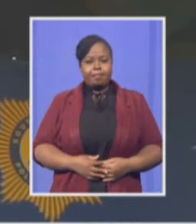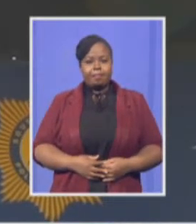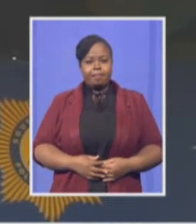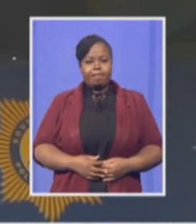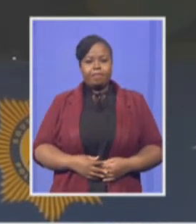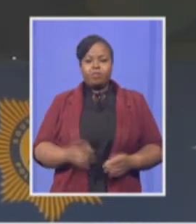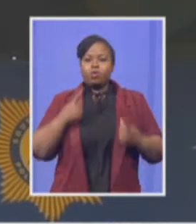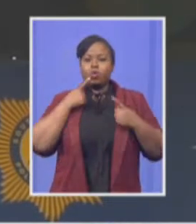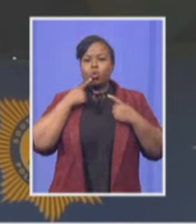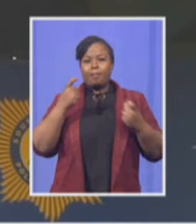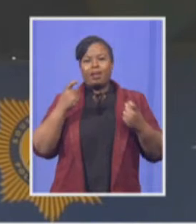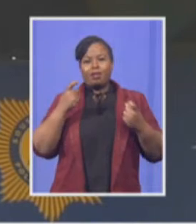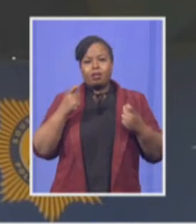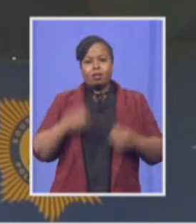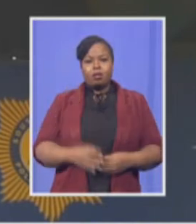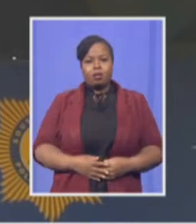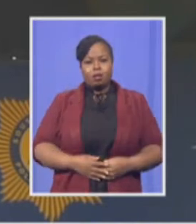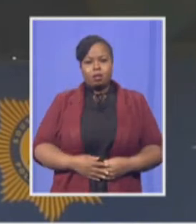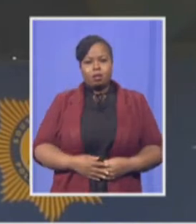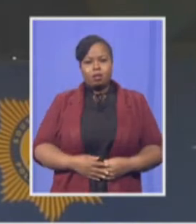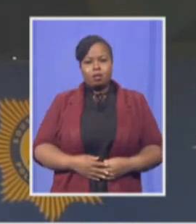Complain nodal point.